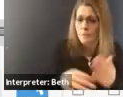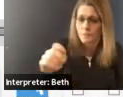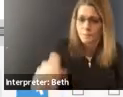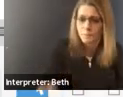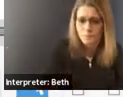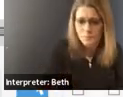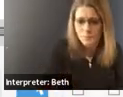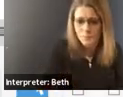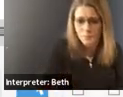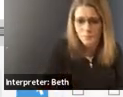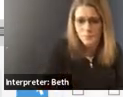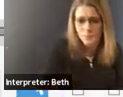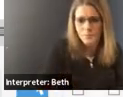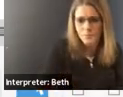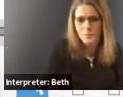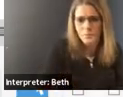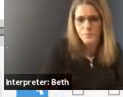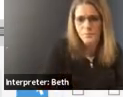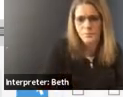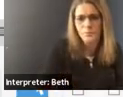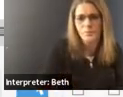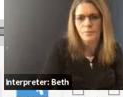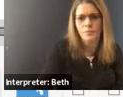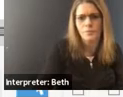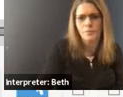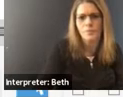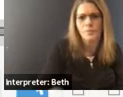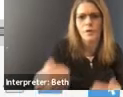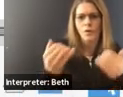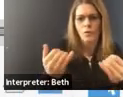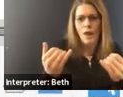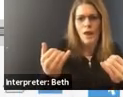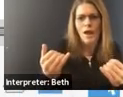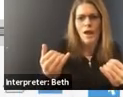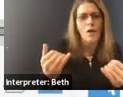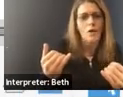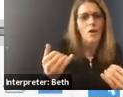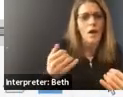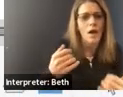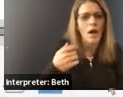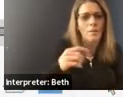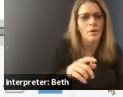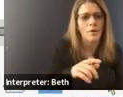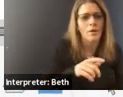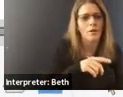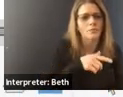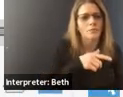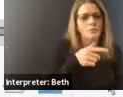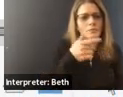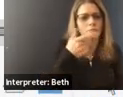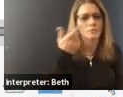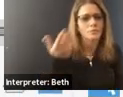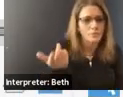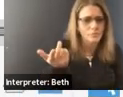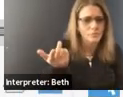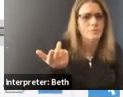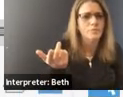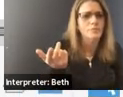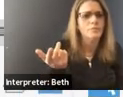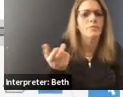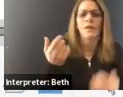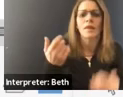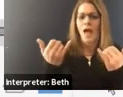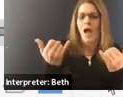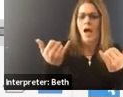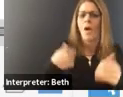so I'm going to jump to the flip side and show you another way to